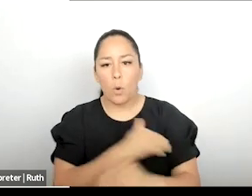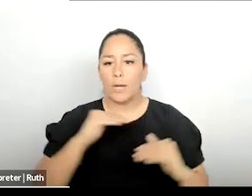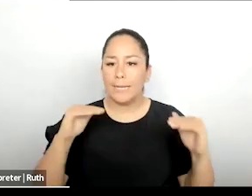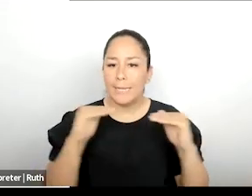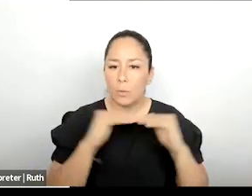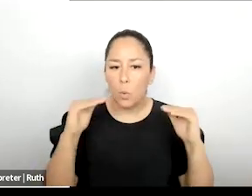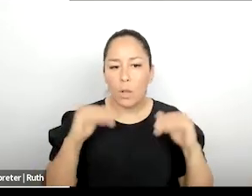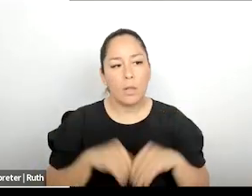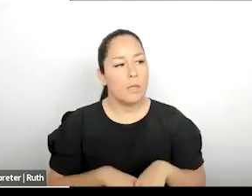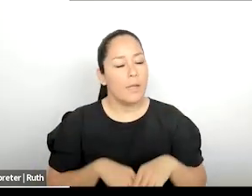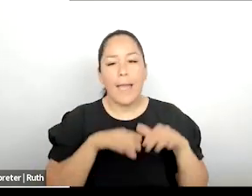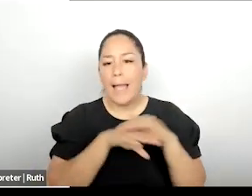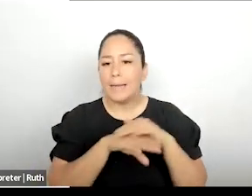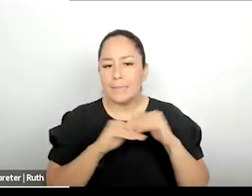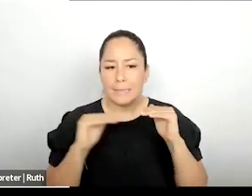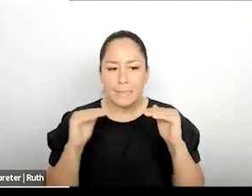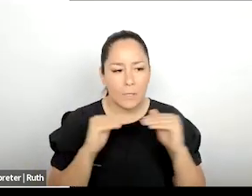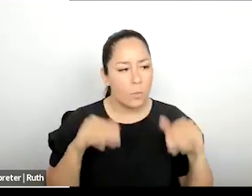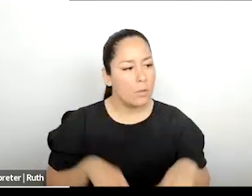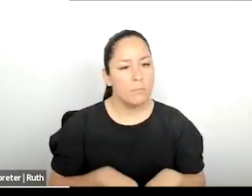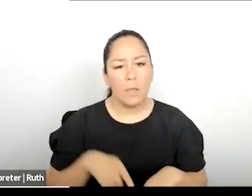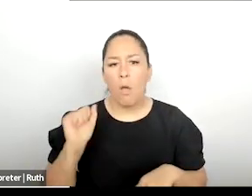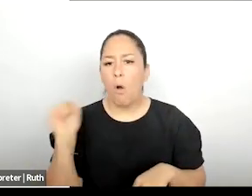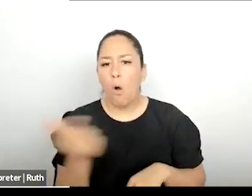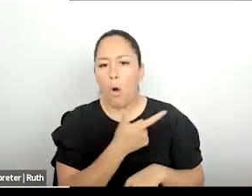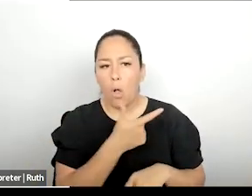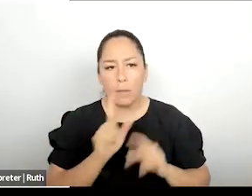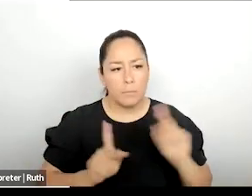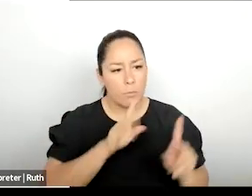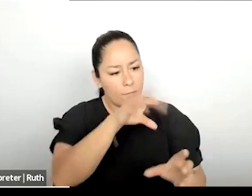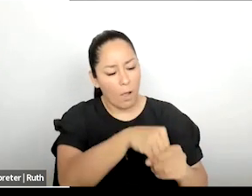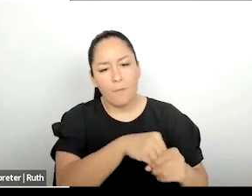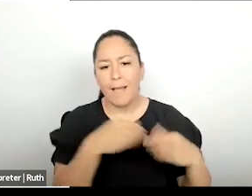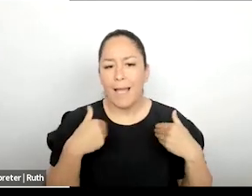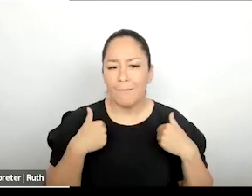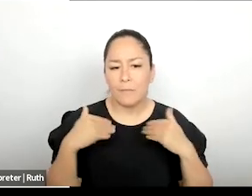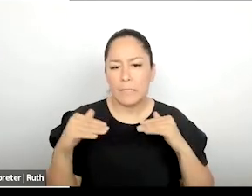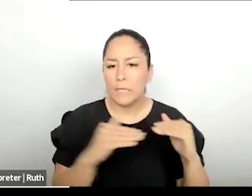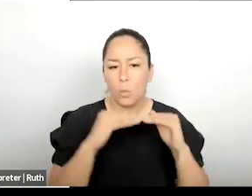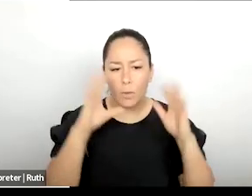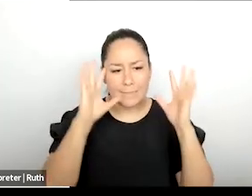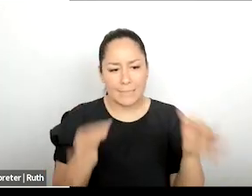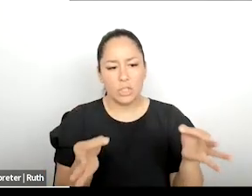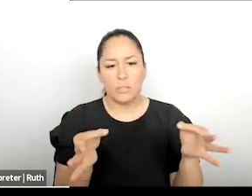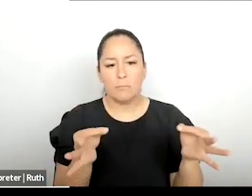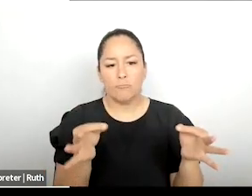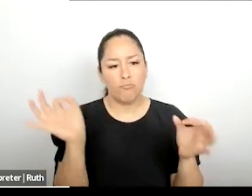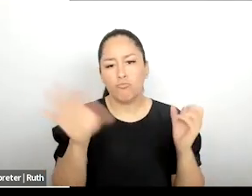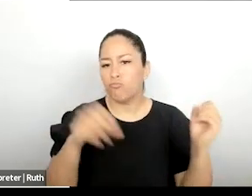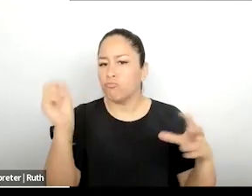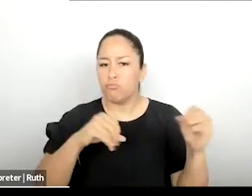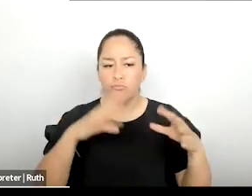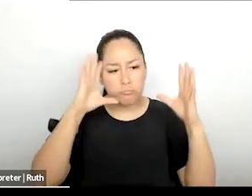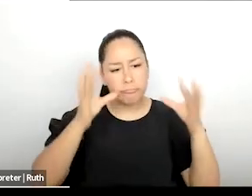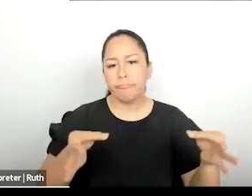equal access and decision-making amongst all the people who are engaged in the work, but particularly the people who are